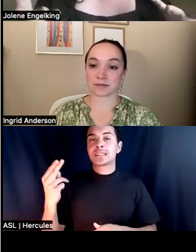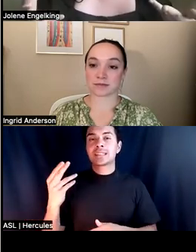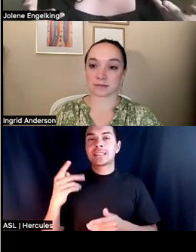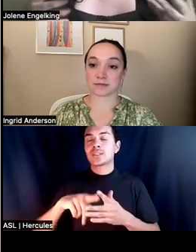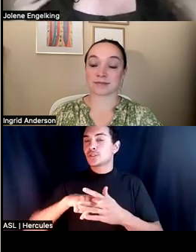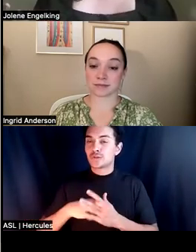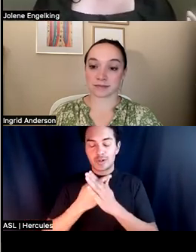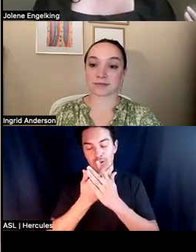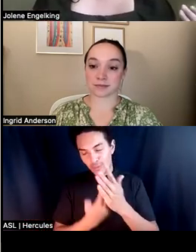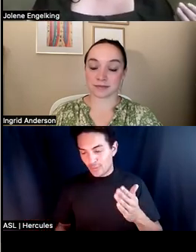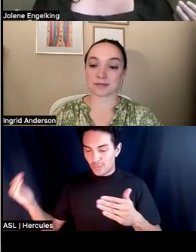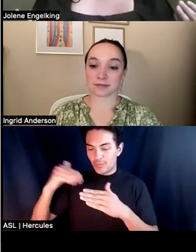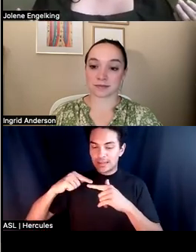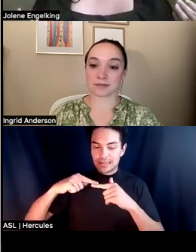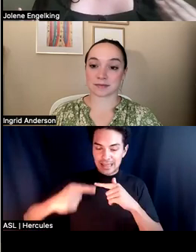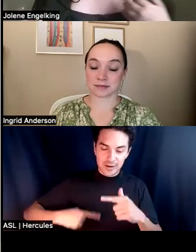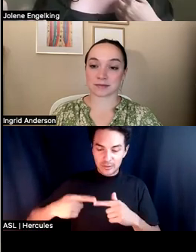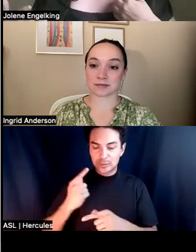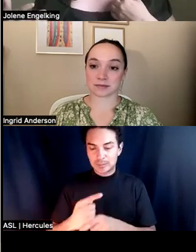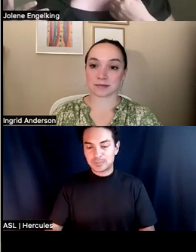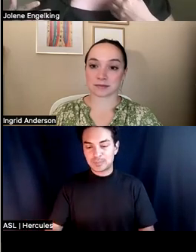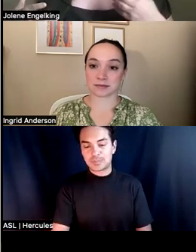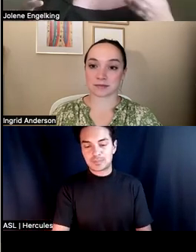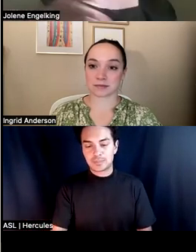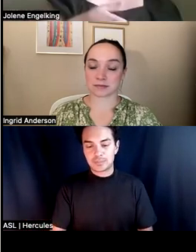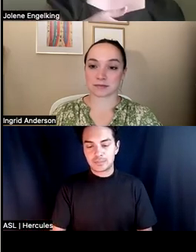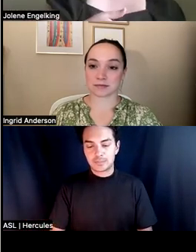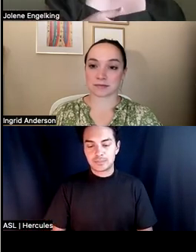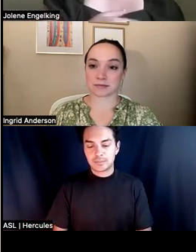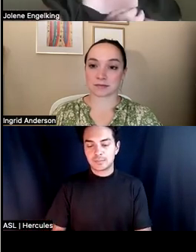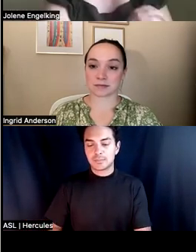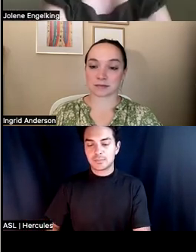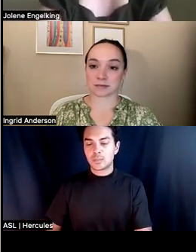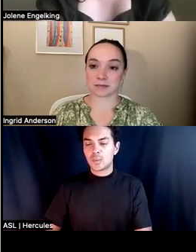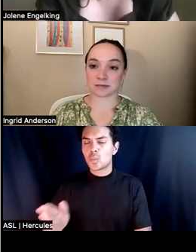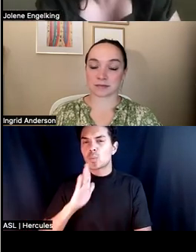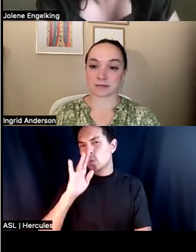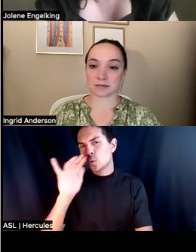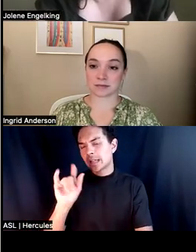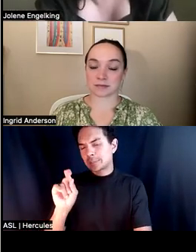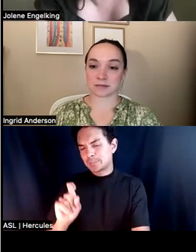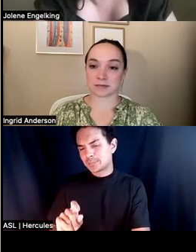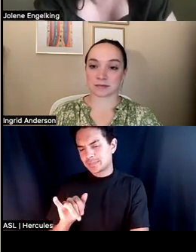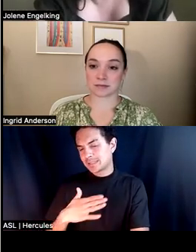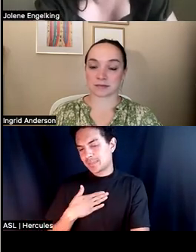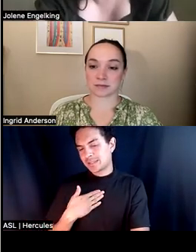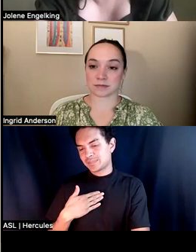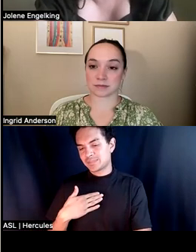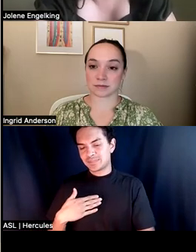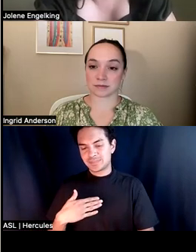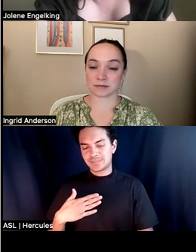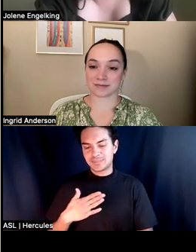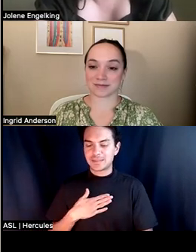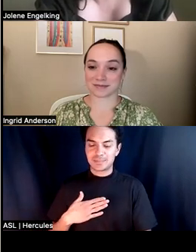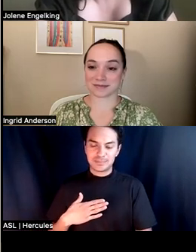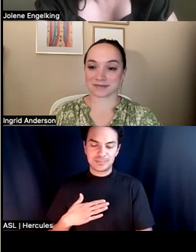whole cycle all over again, right? But what could it look like? And so that is just my, I don't know, putting out